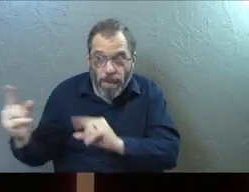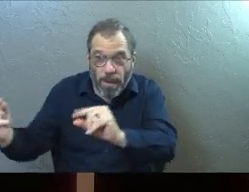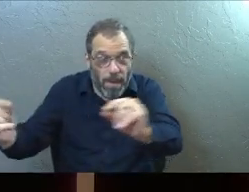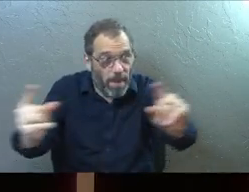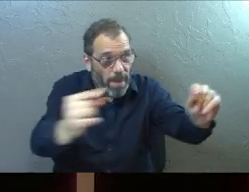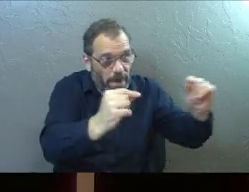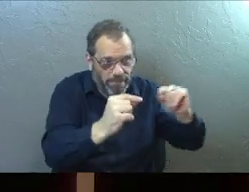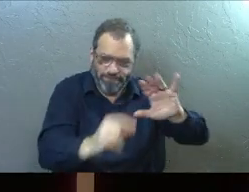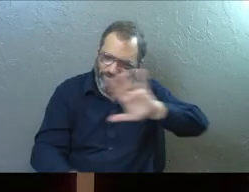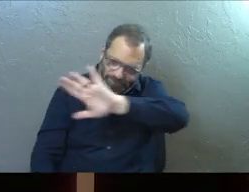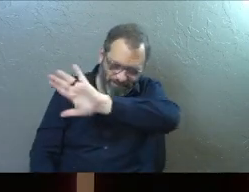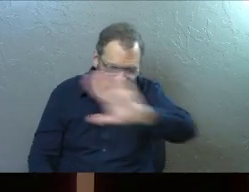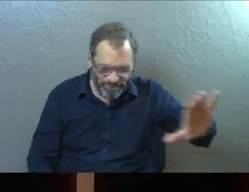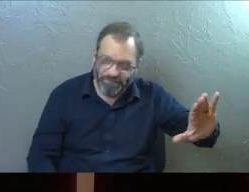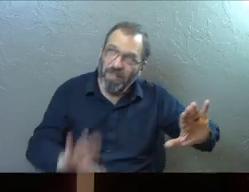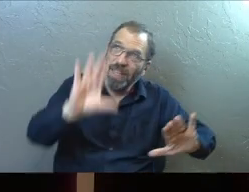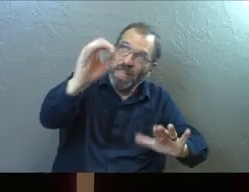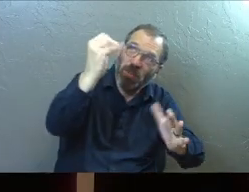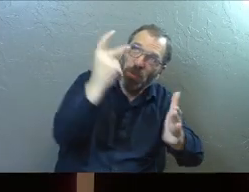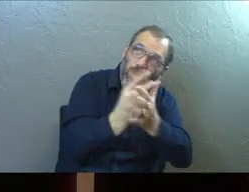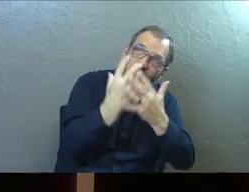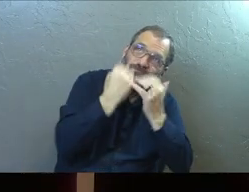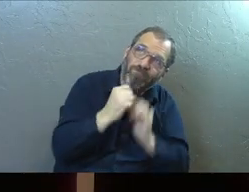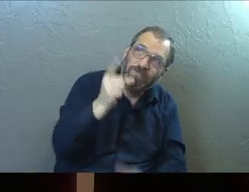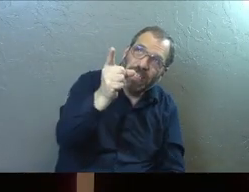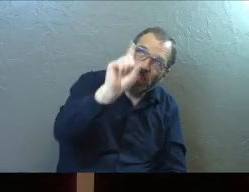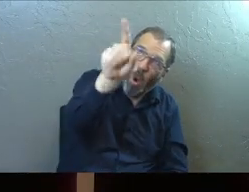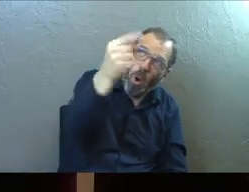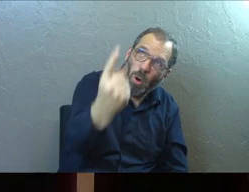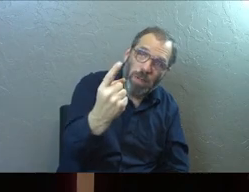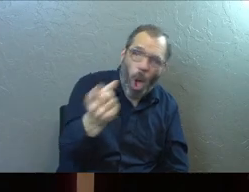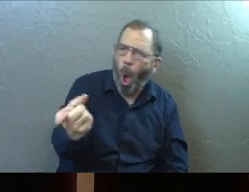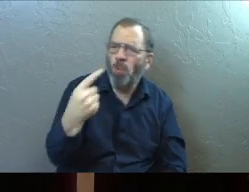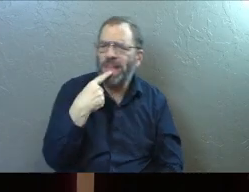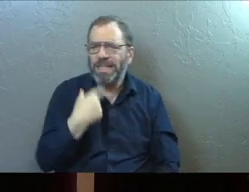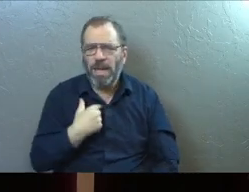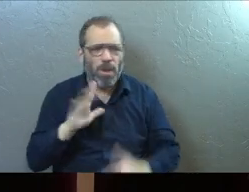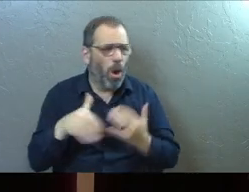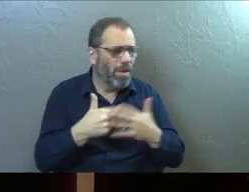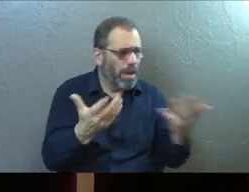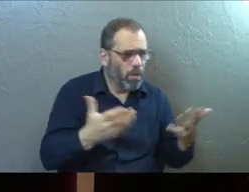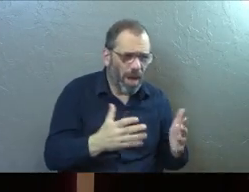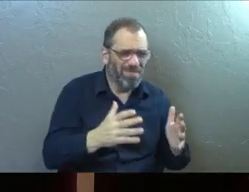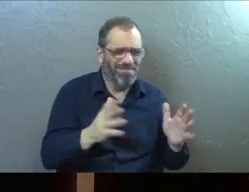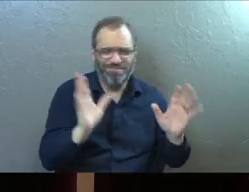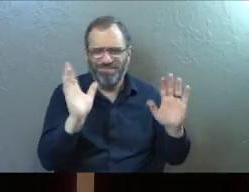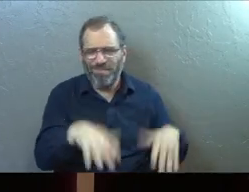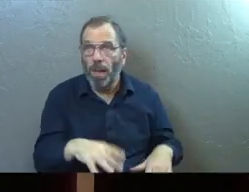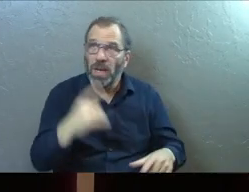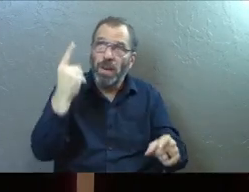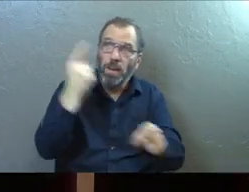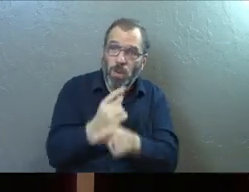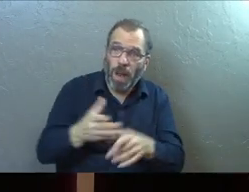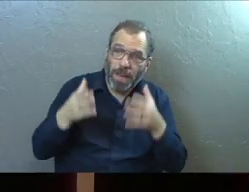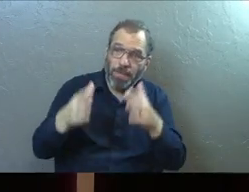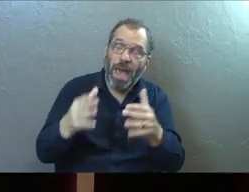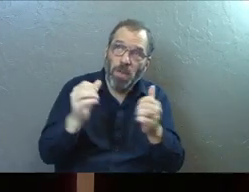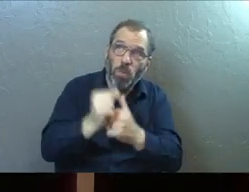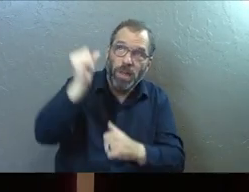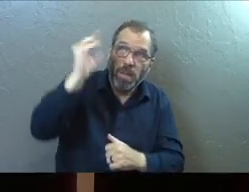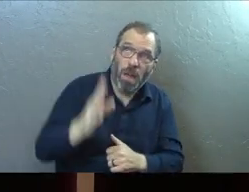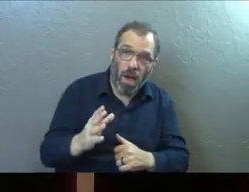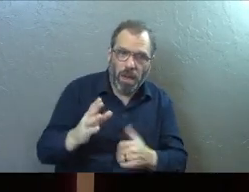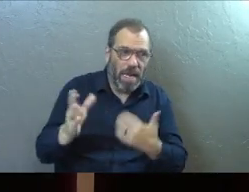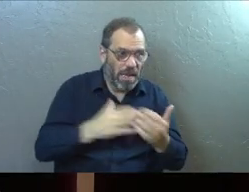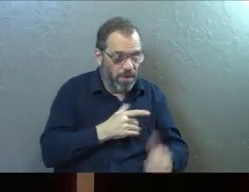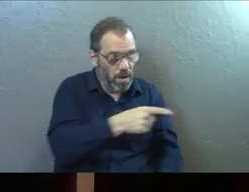this, I care about God's approval in my life. And they can say what they want to say, but I know if I'm on the right path for me,